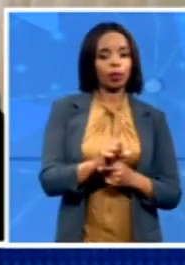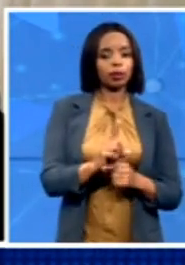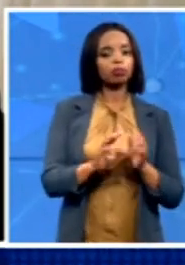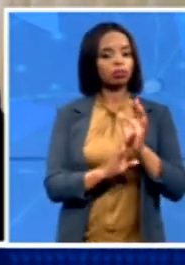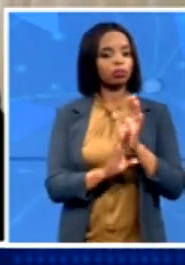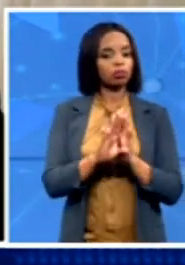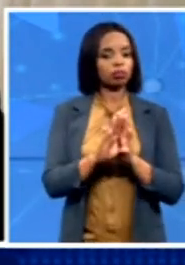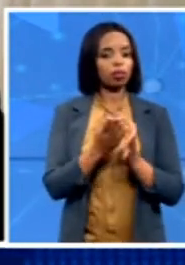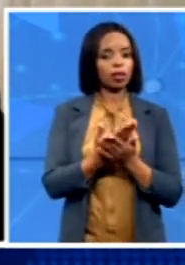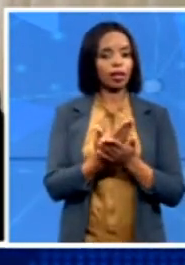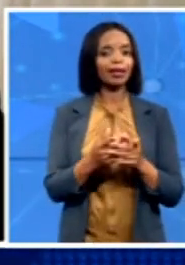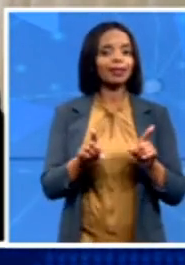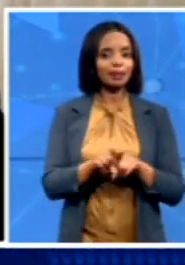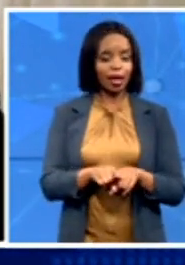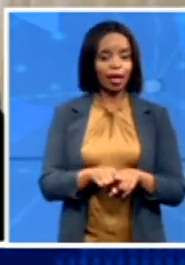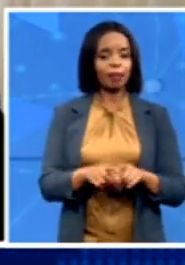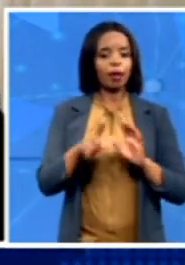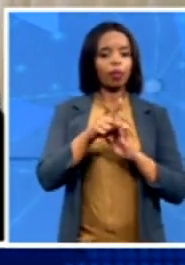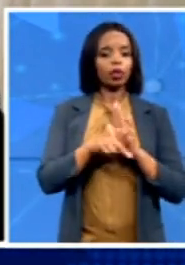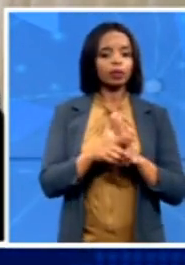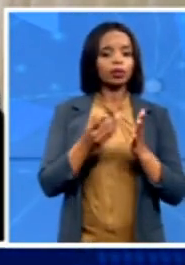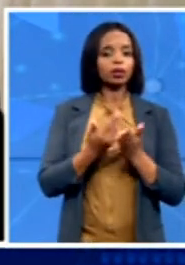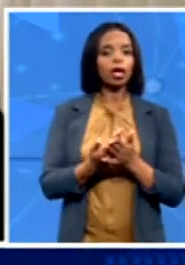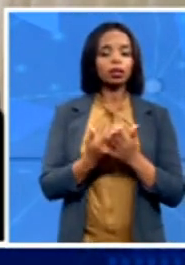policy can respond accordingly to the data at play.